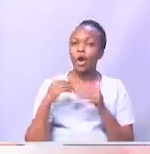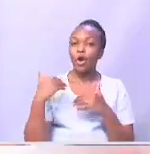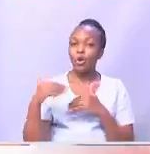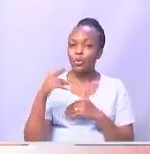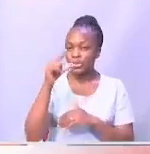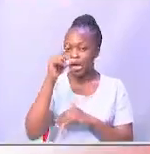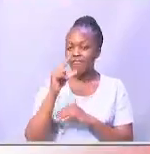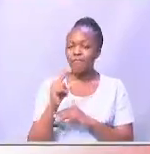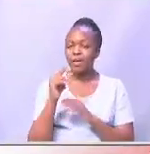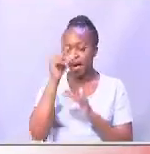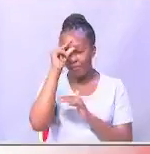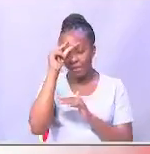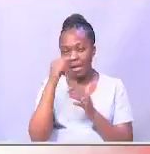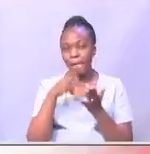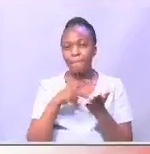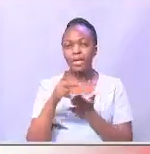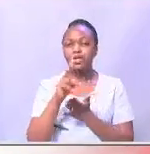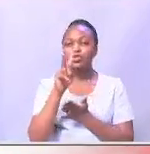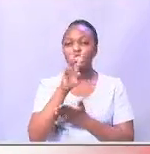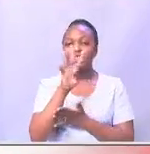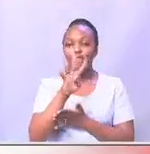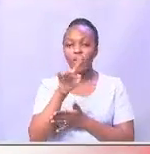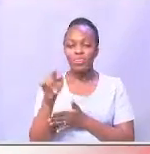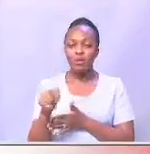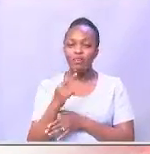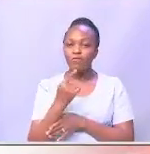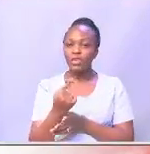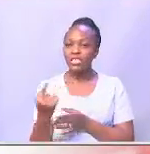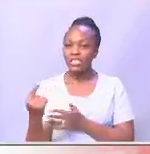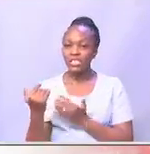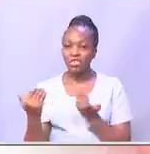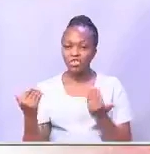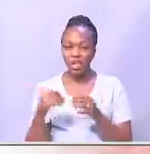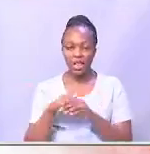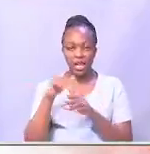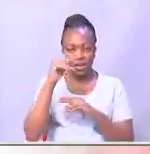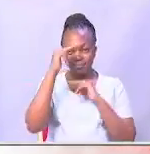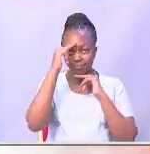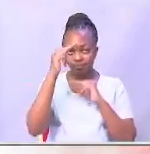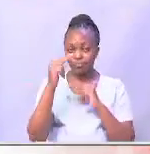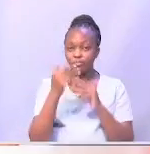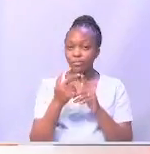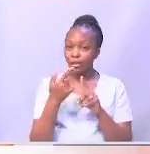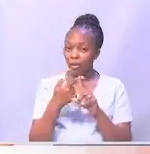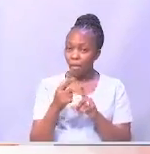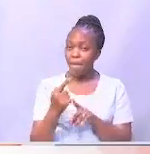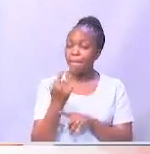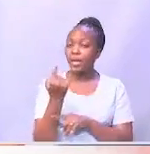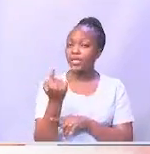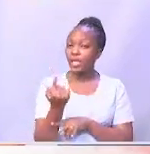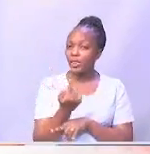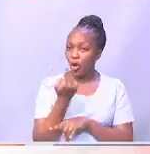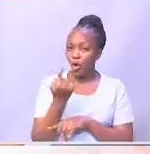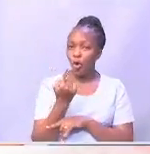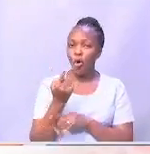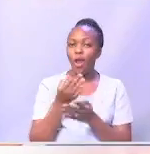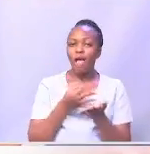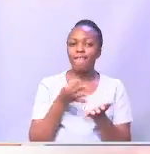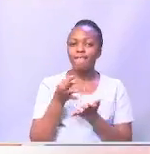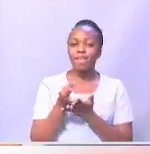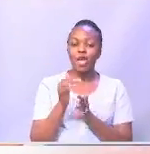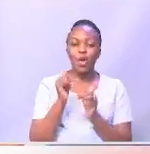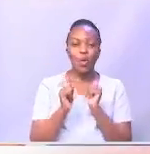something shillings per child. Only parents with students in boarding schools will be required to pay extra charges. The only fees that is